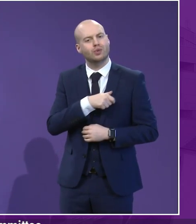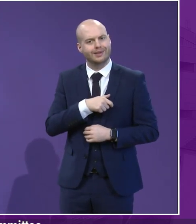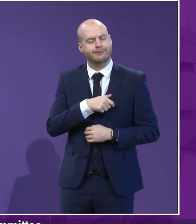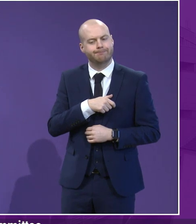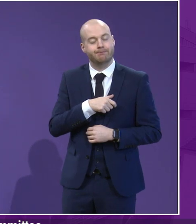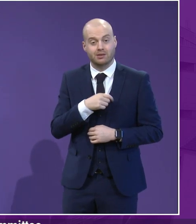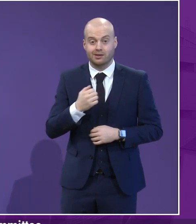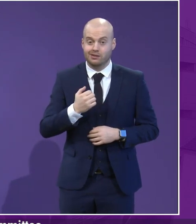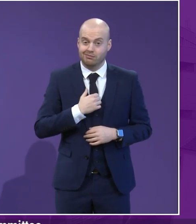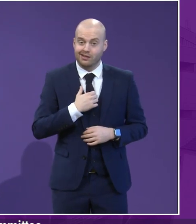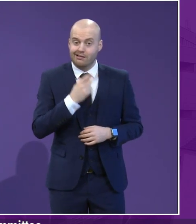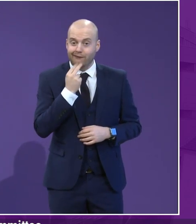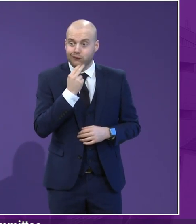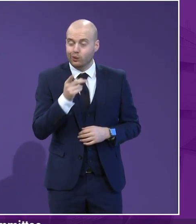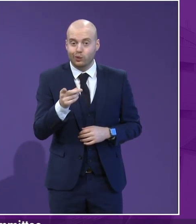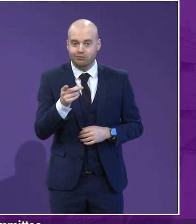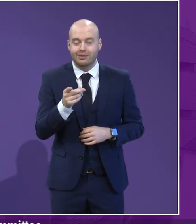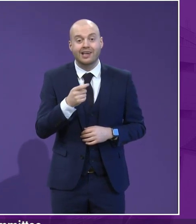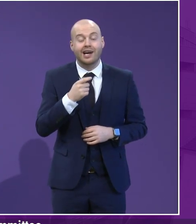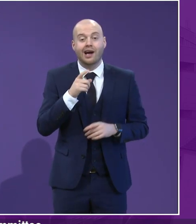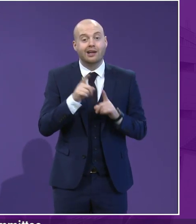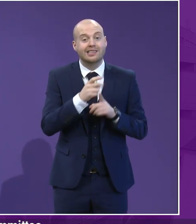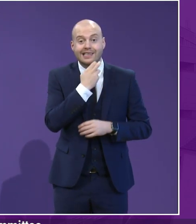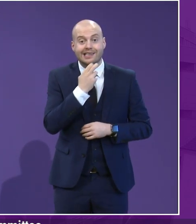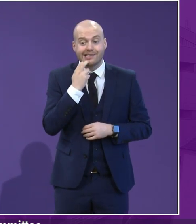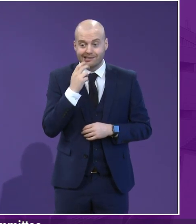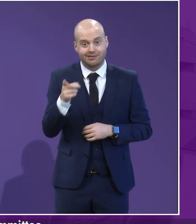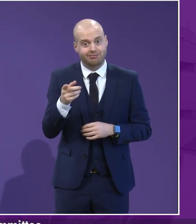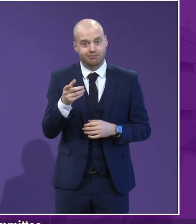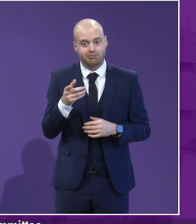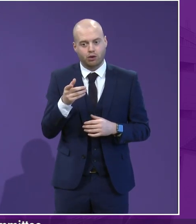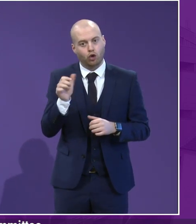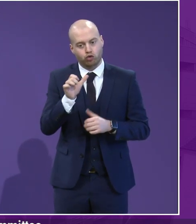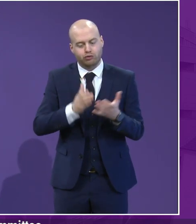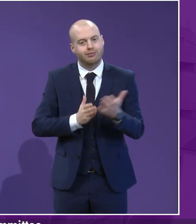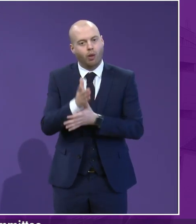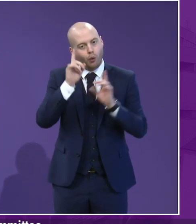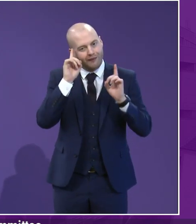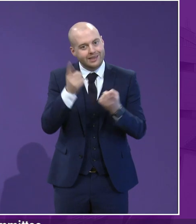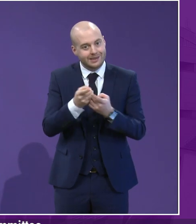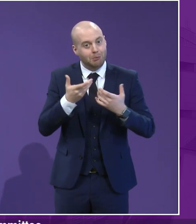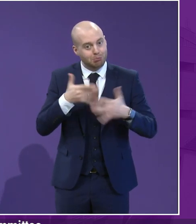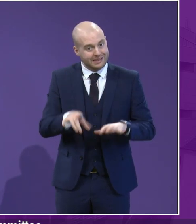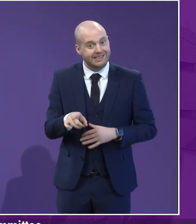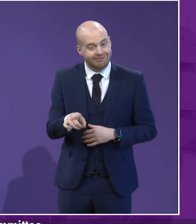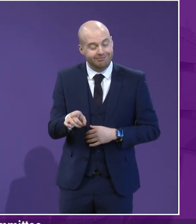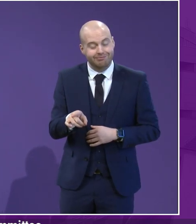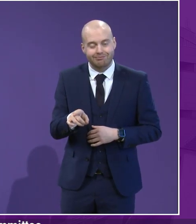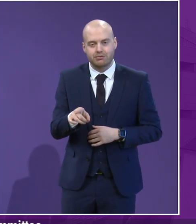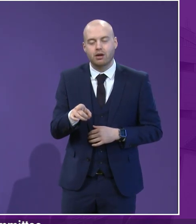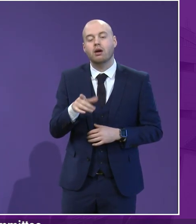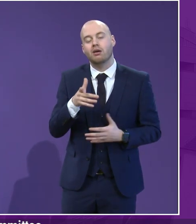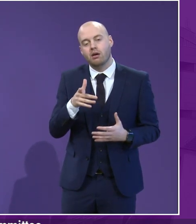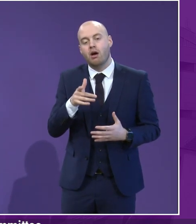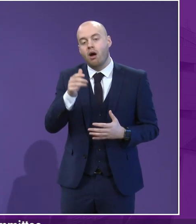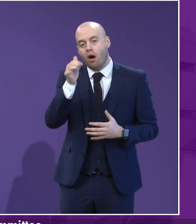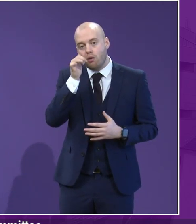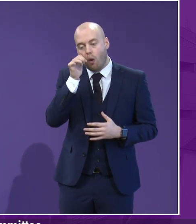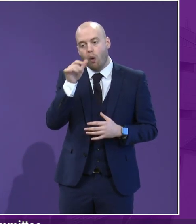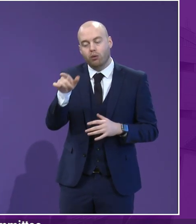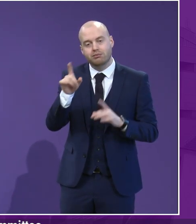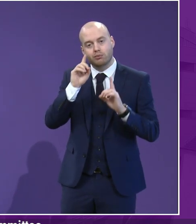to Christopher, and I appreciate you're not here to represent the university, you represent the student union. But it was interesting, I was